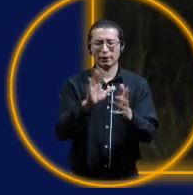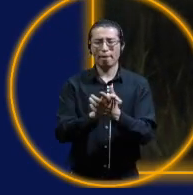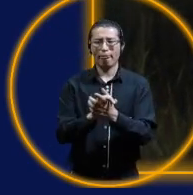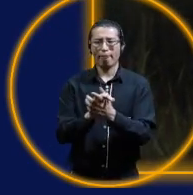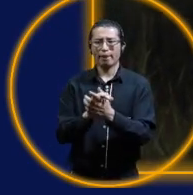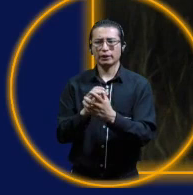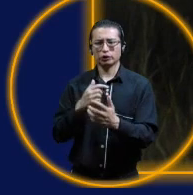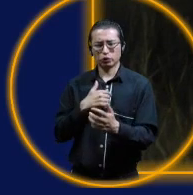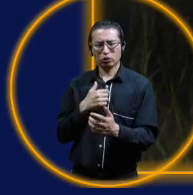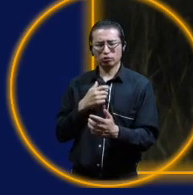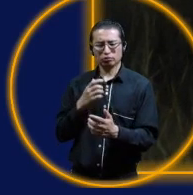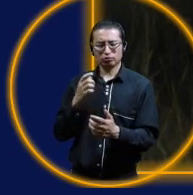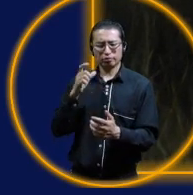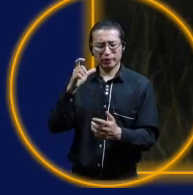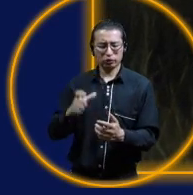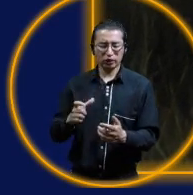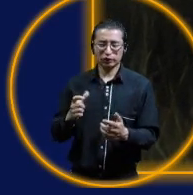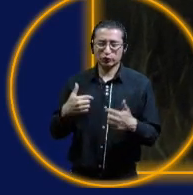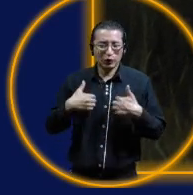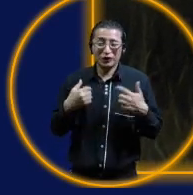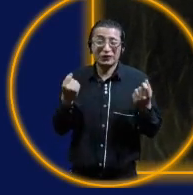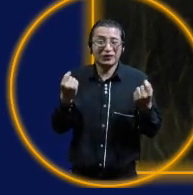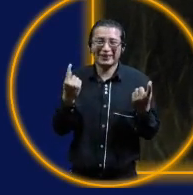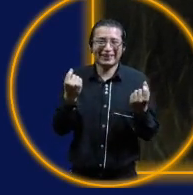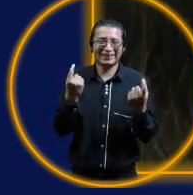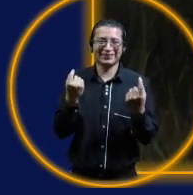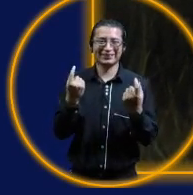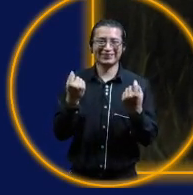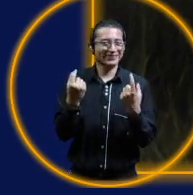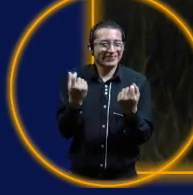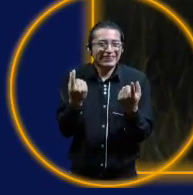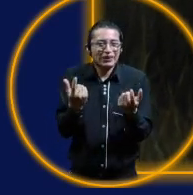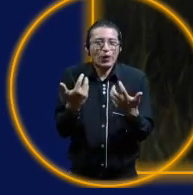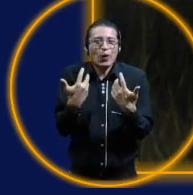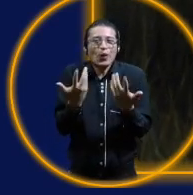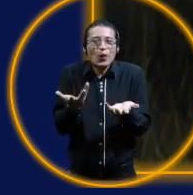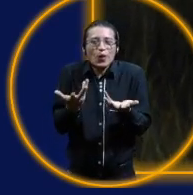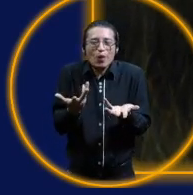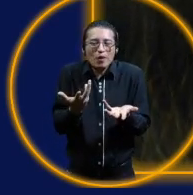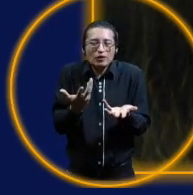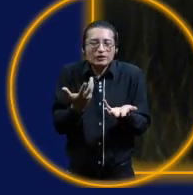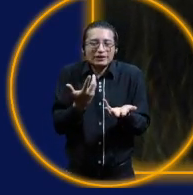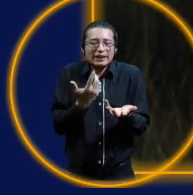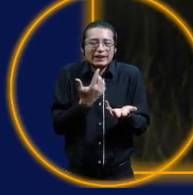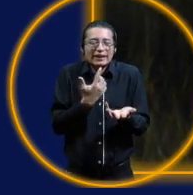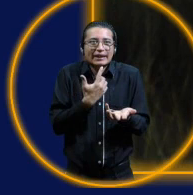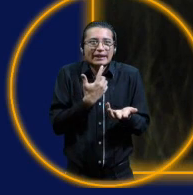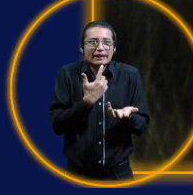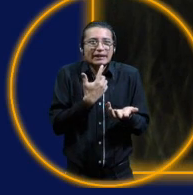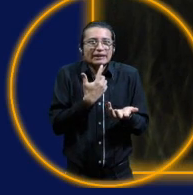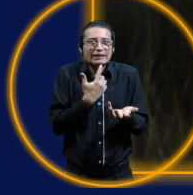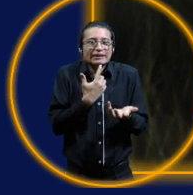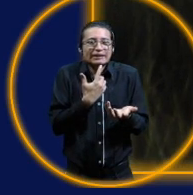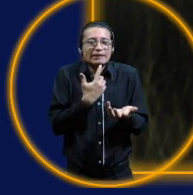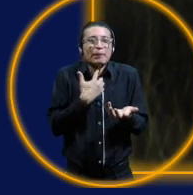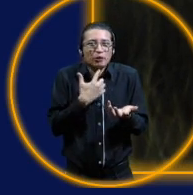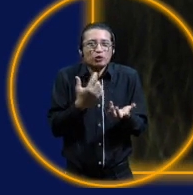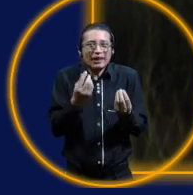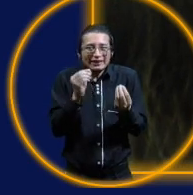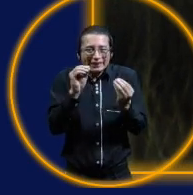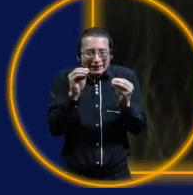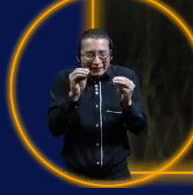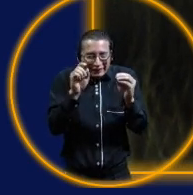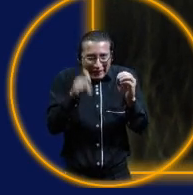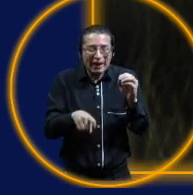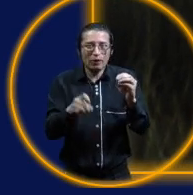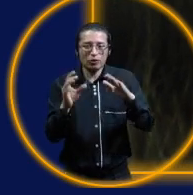really understand or doesn't know how to like social media. Like, it is a thing that you know that you need it, but you don't quite learn